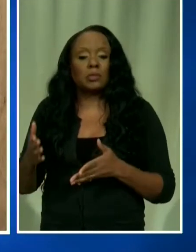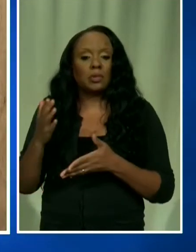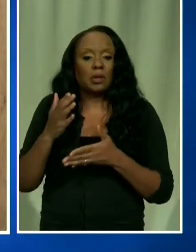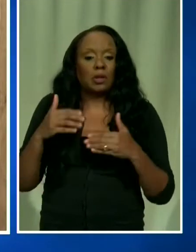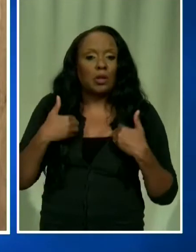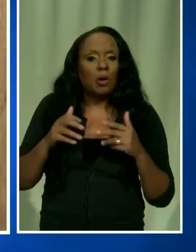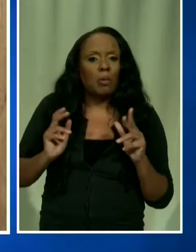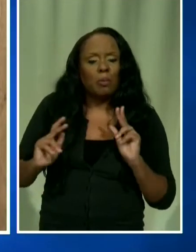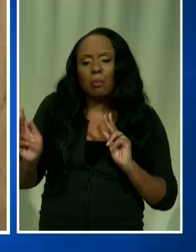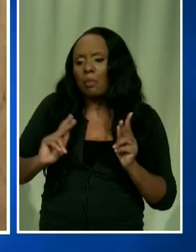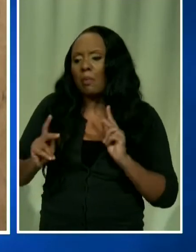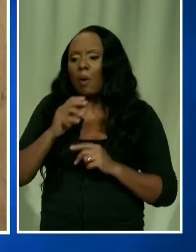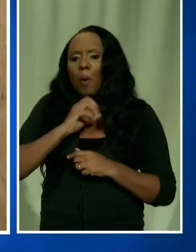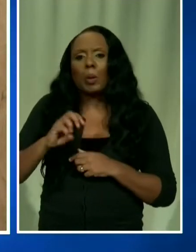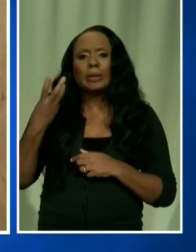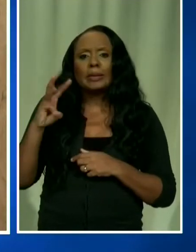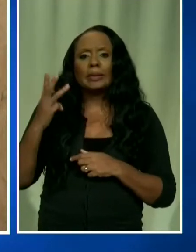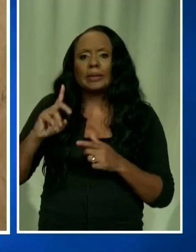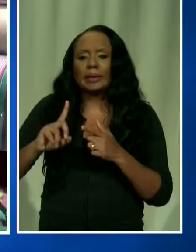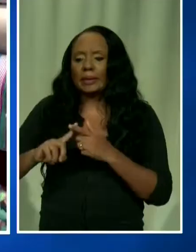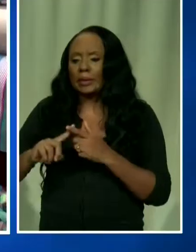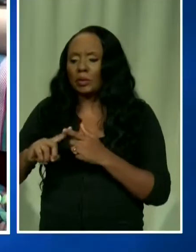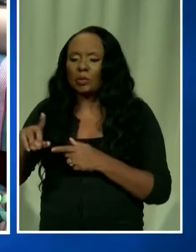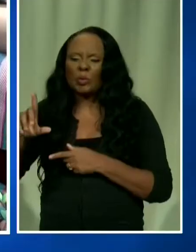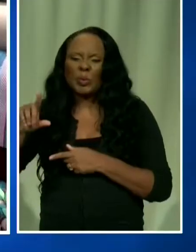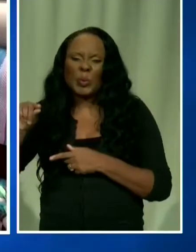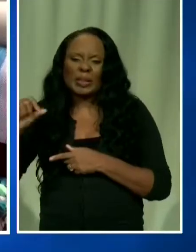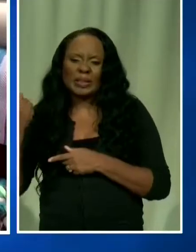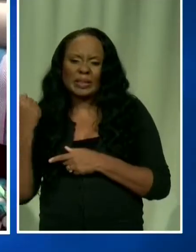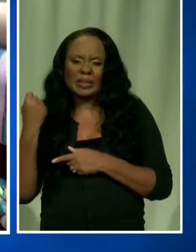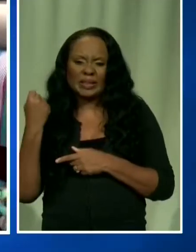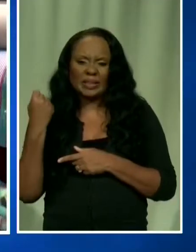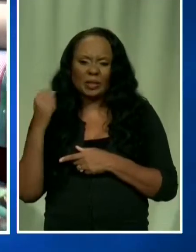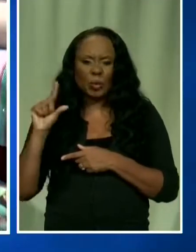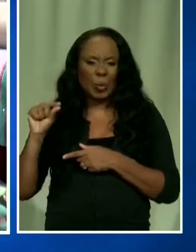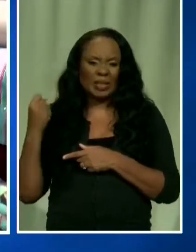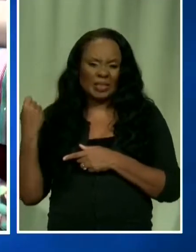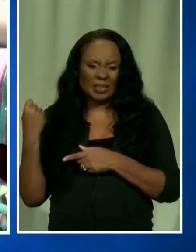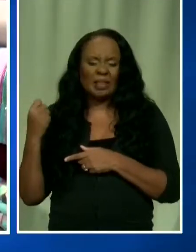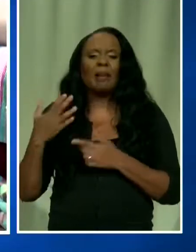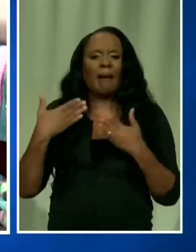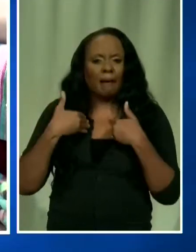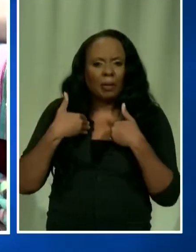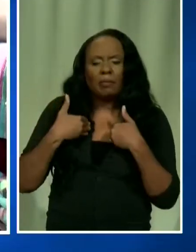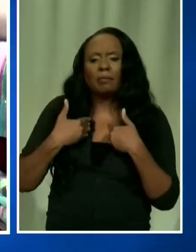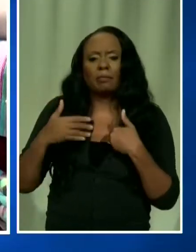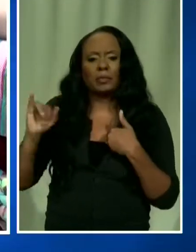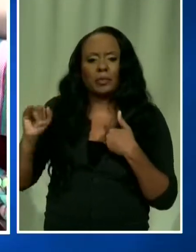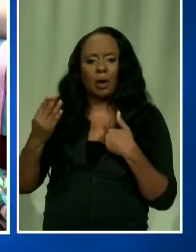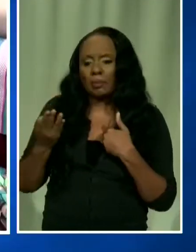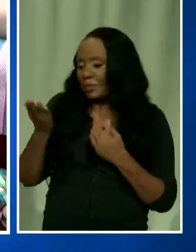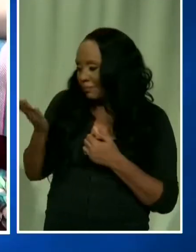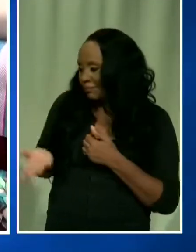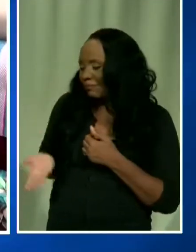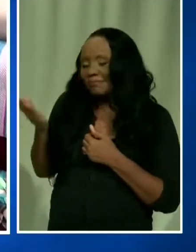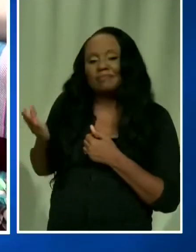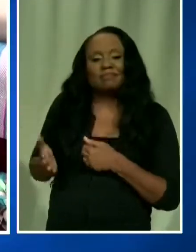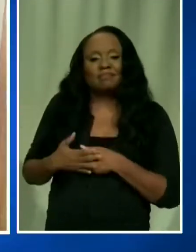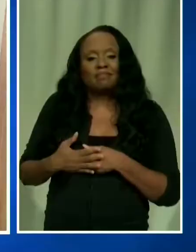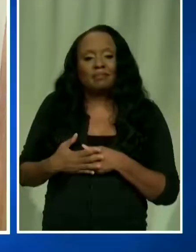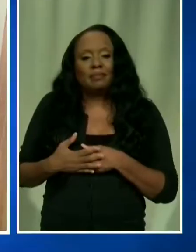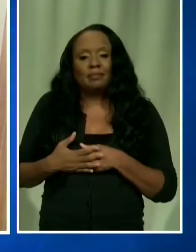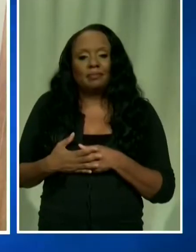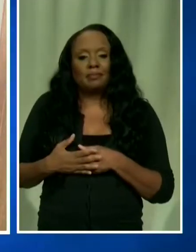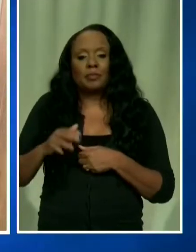youth between the ages of 16 and their early 20s. Operations Director Alex Abed said they brought in people